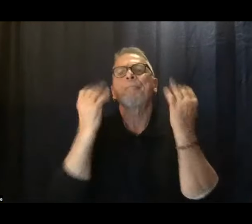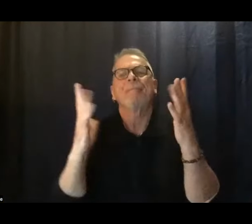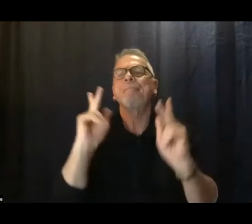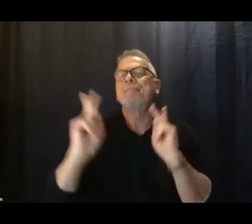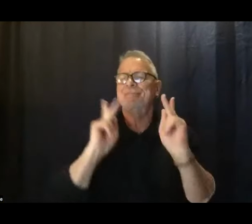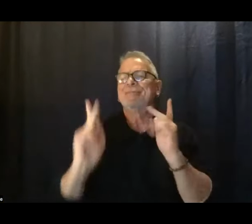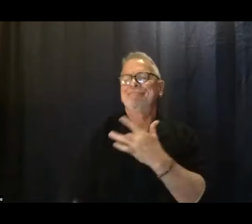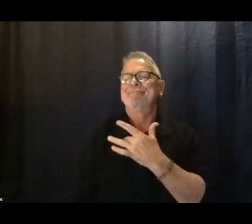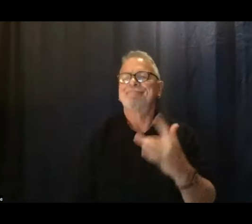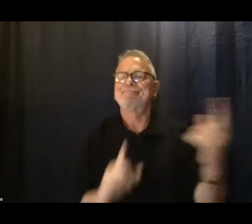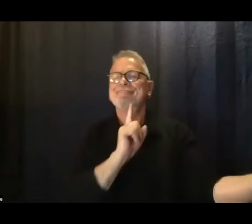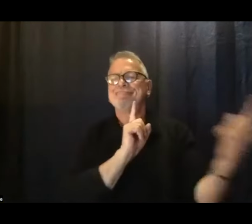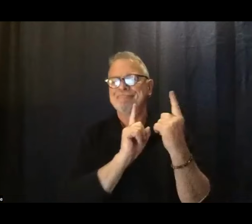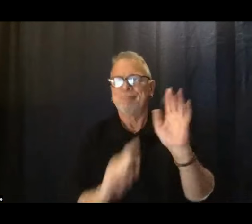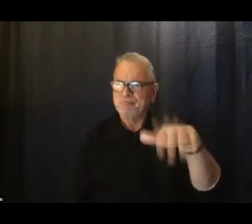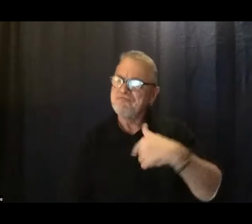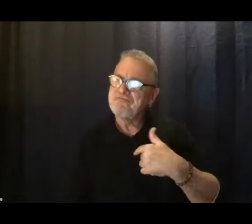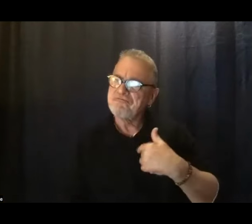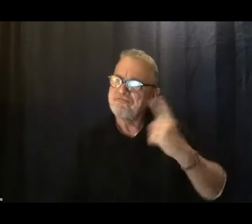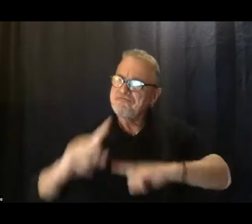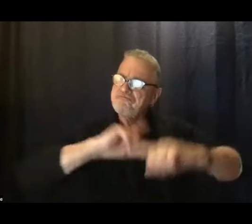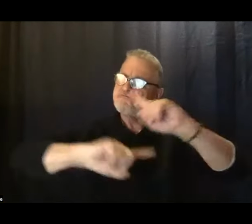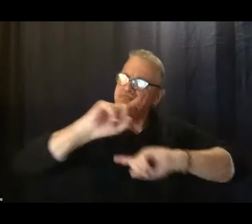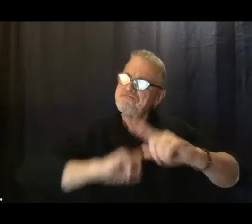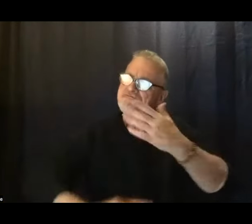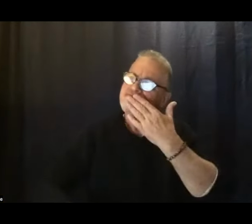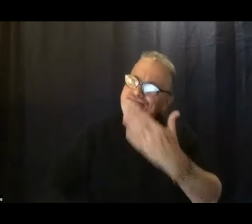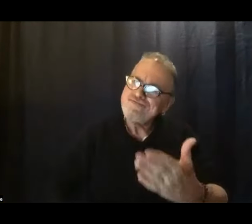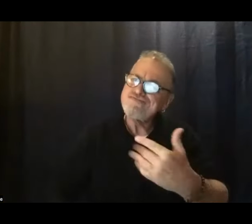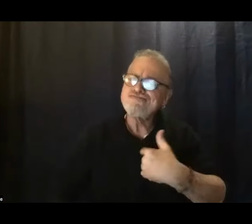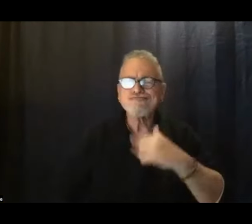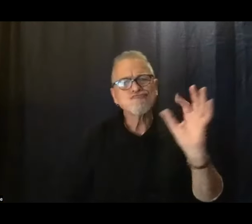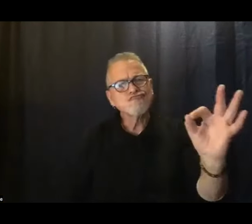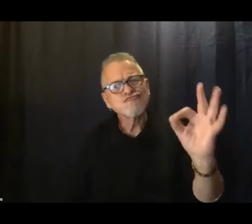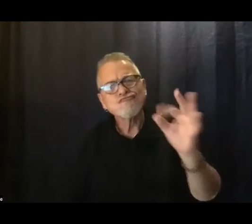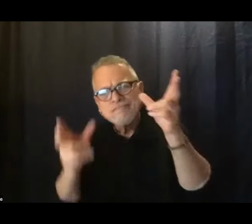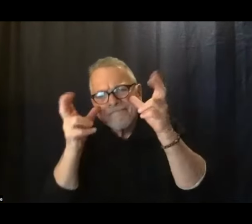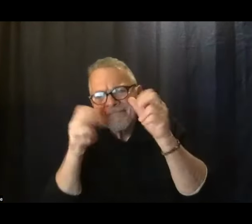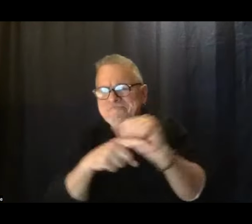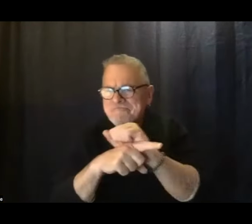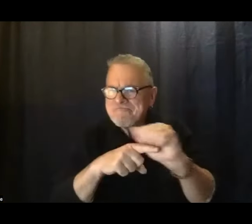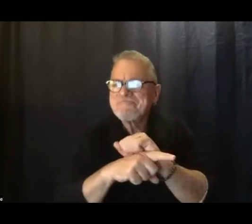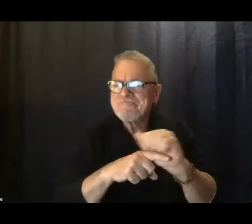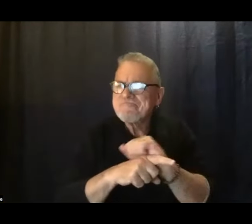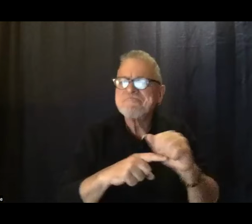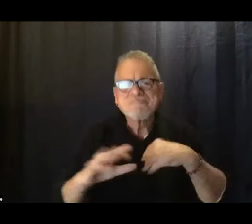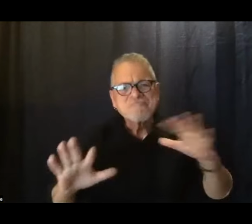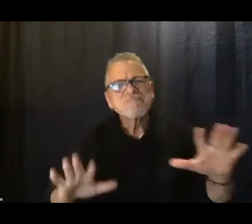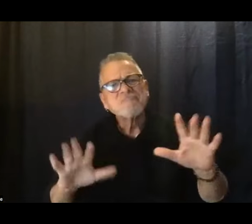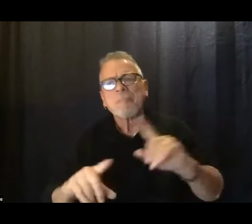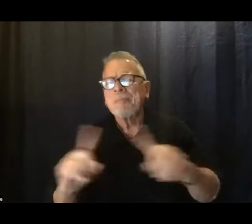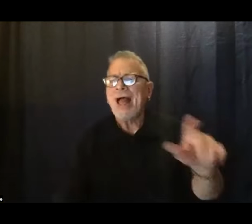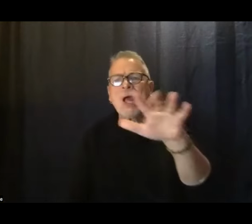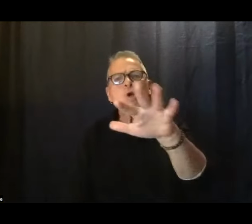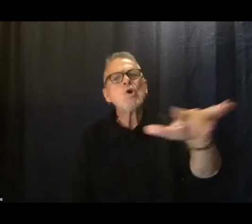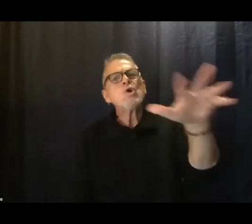So now, history aside, let's look into this next portion, because people do ask me, I do see they sign pretty well, they're